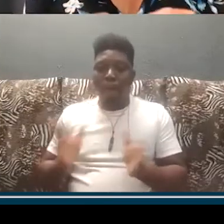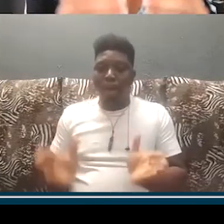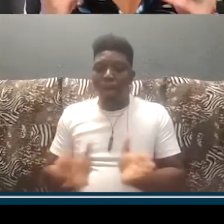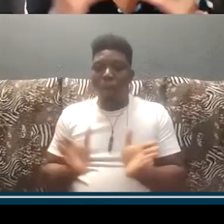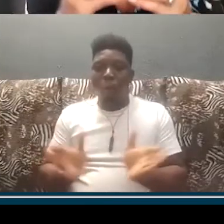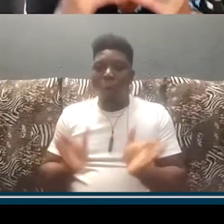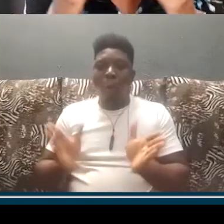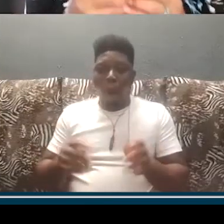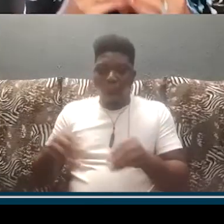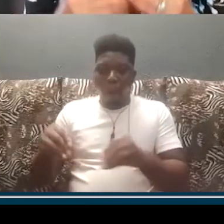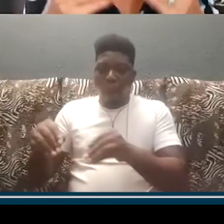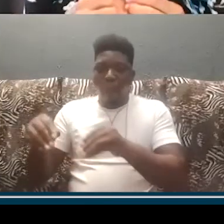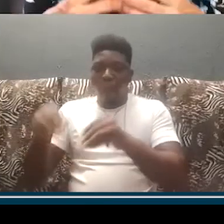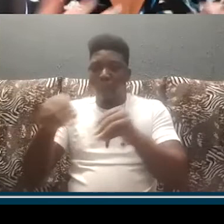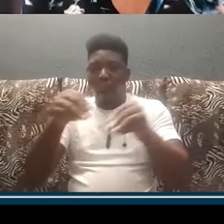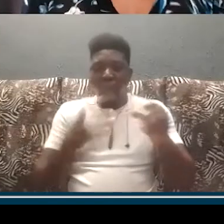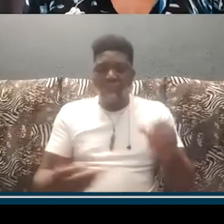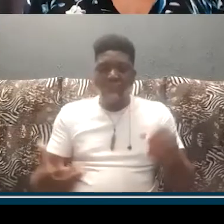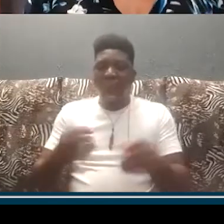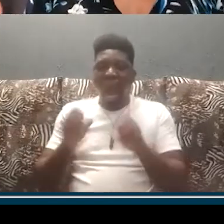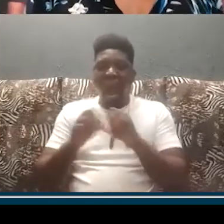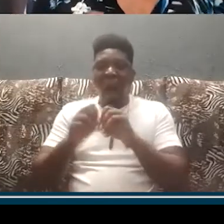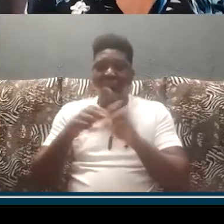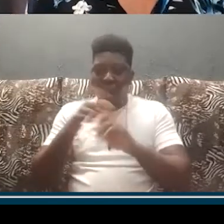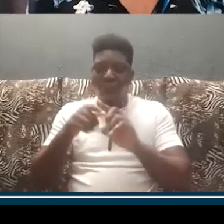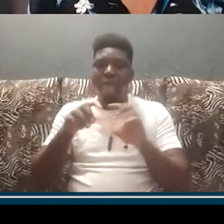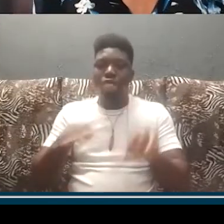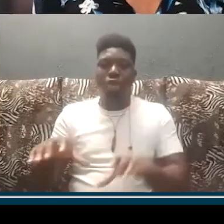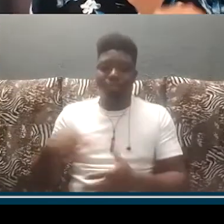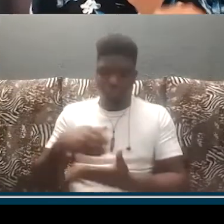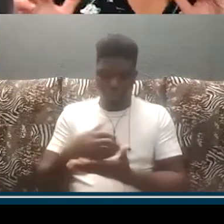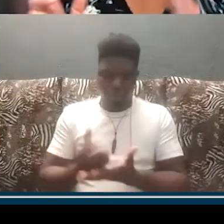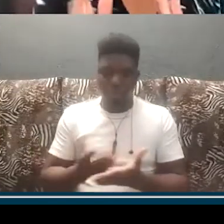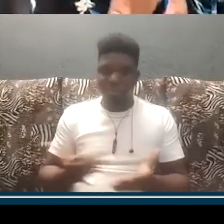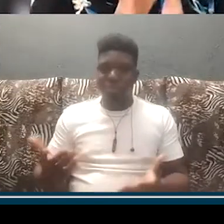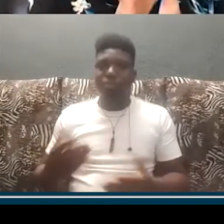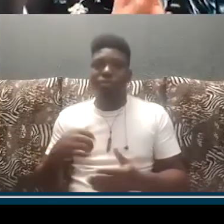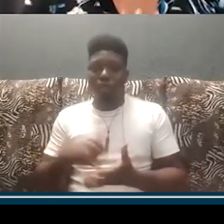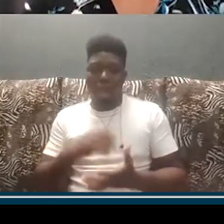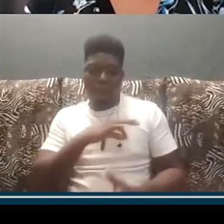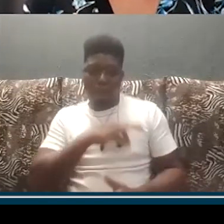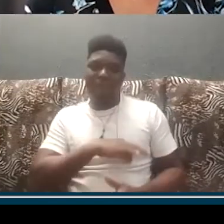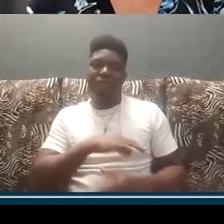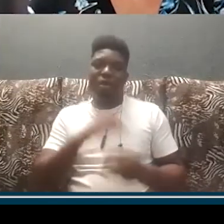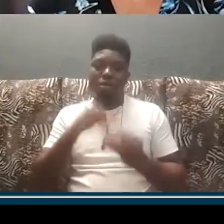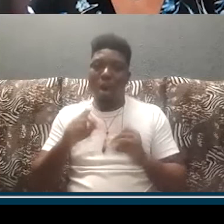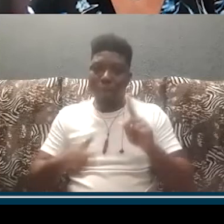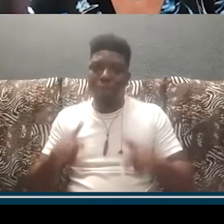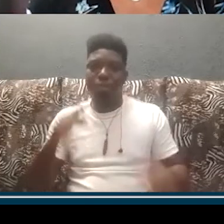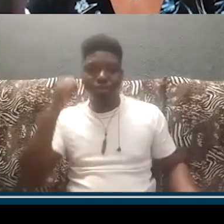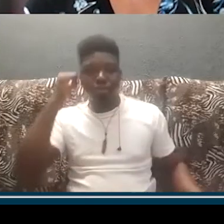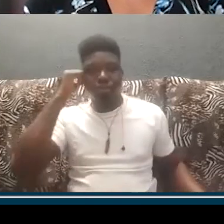small things, like even when you do something small, it's going to benefit more people. Yes, So, and there's the privilege. If you've